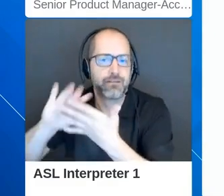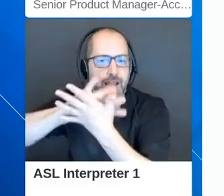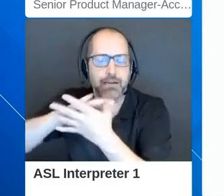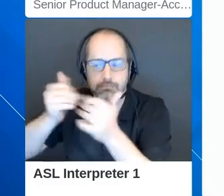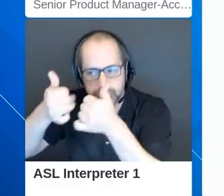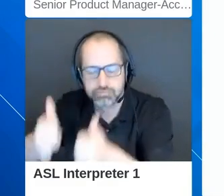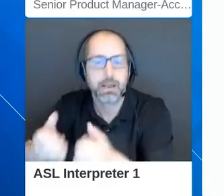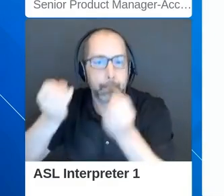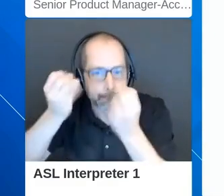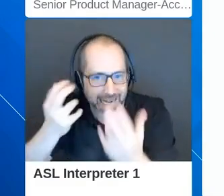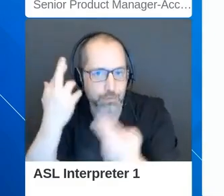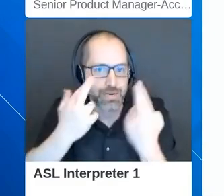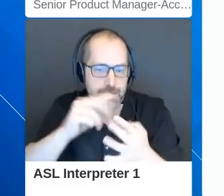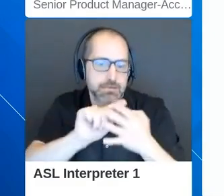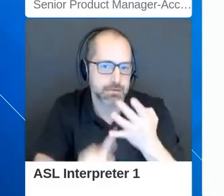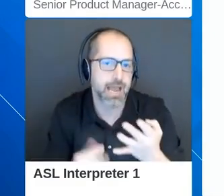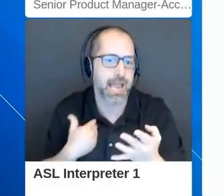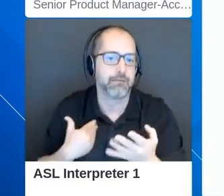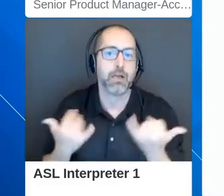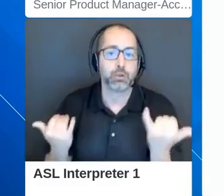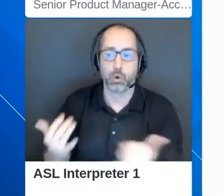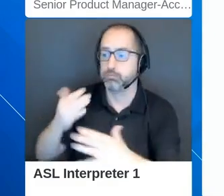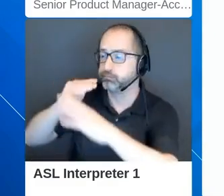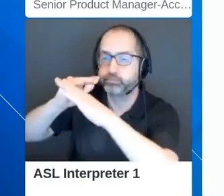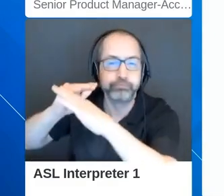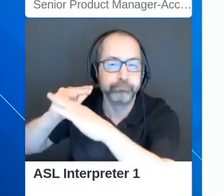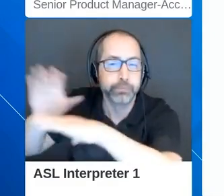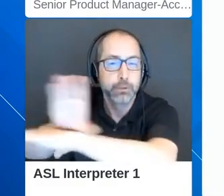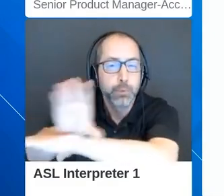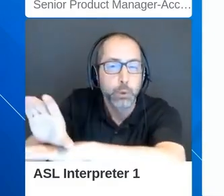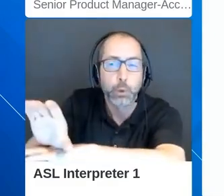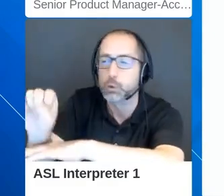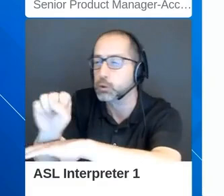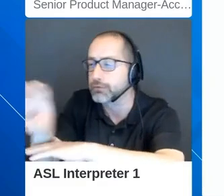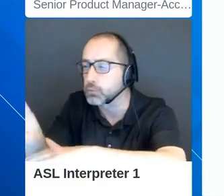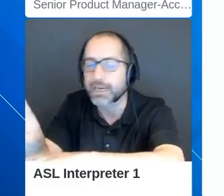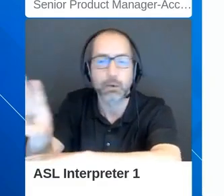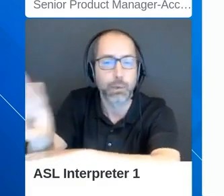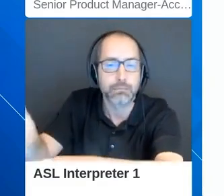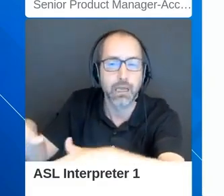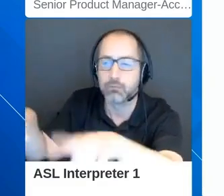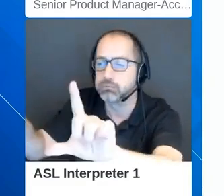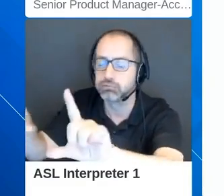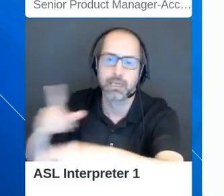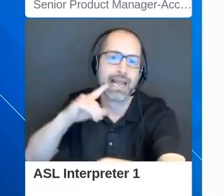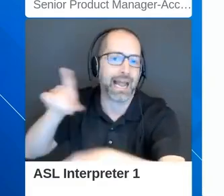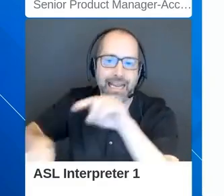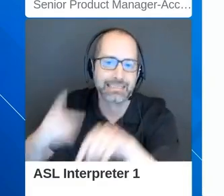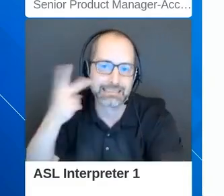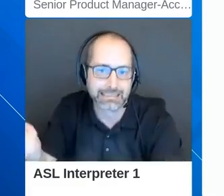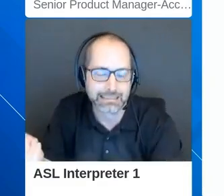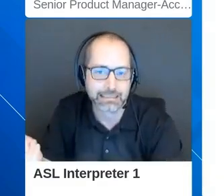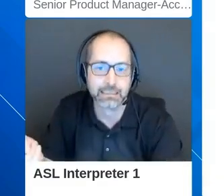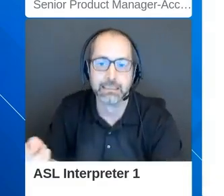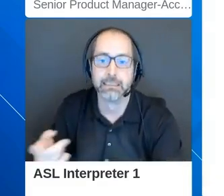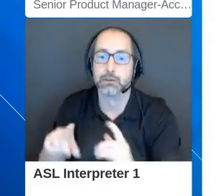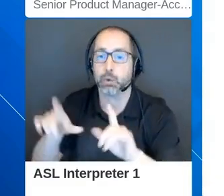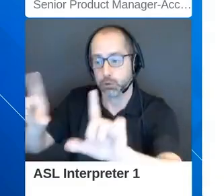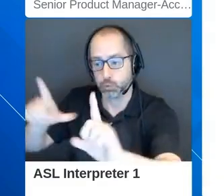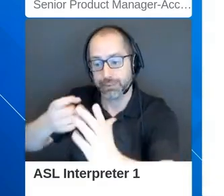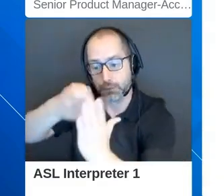roadblocks and solutions real quick. So the roadblock is pretty clear. I can't see your content. I have to use a screen reader or a braille